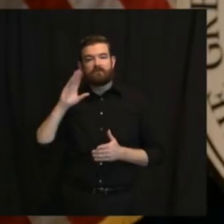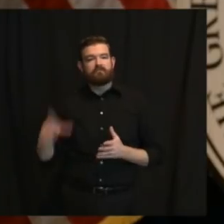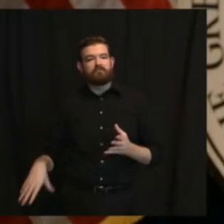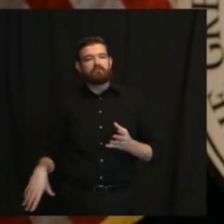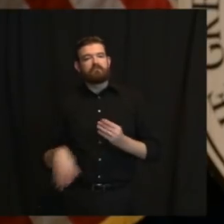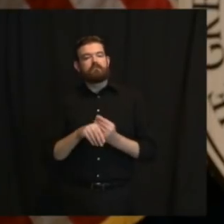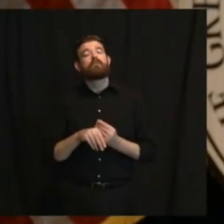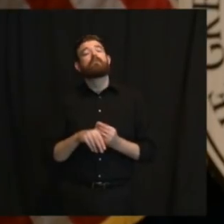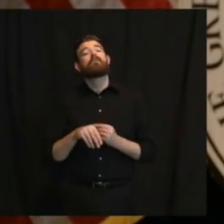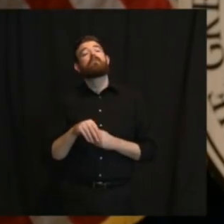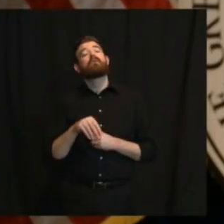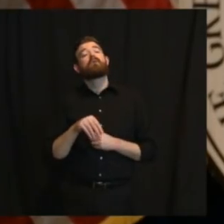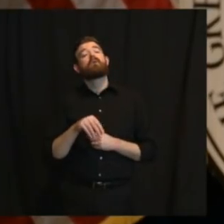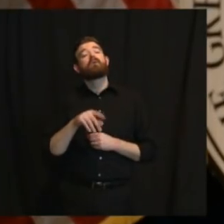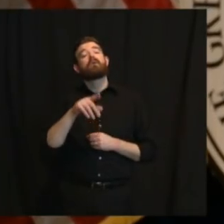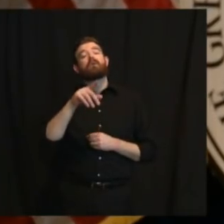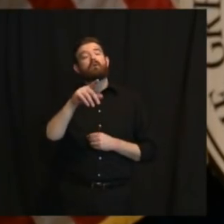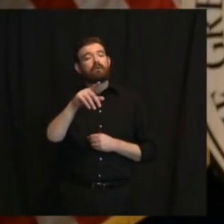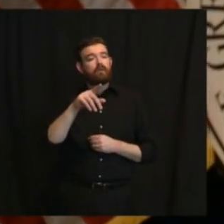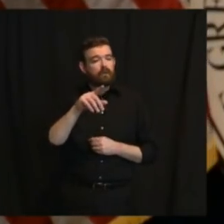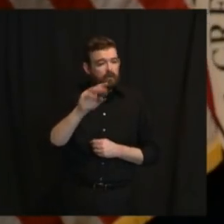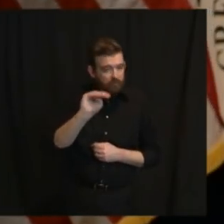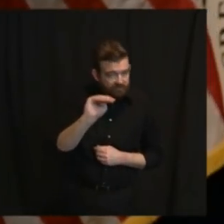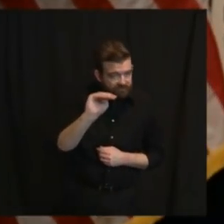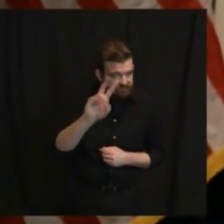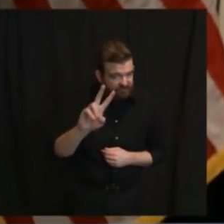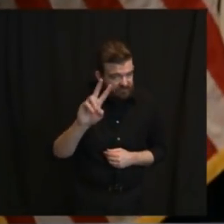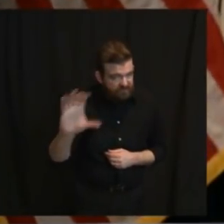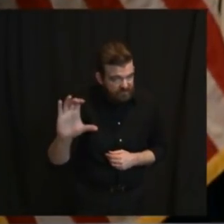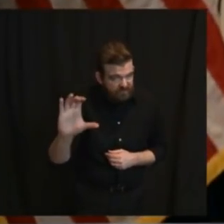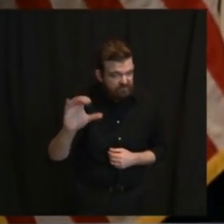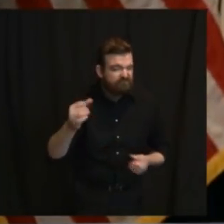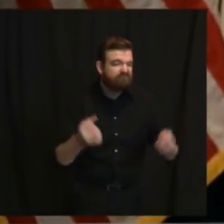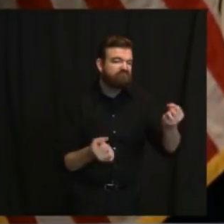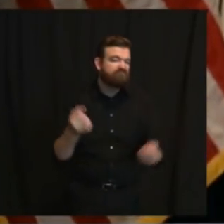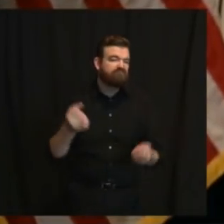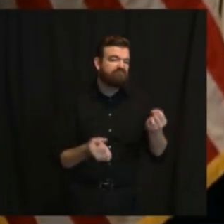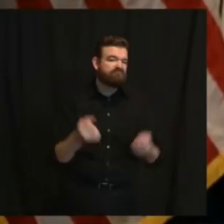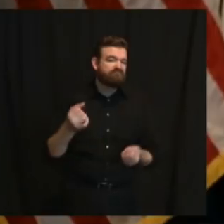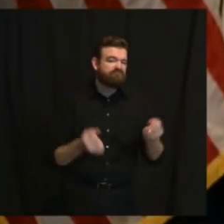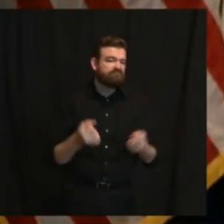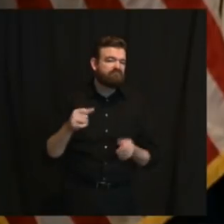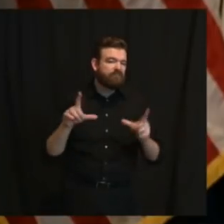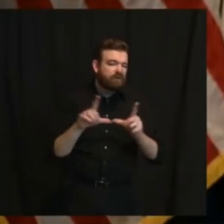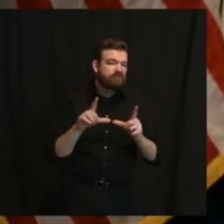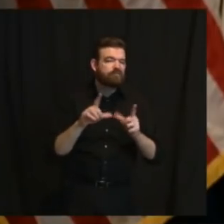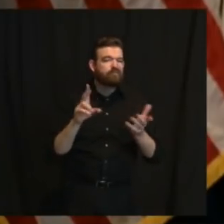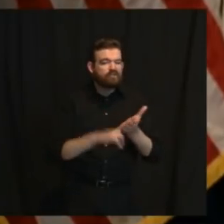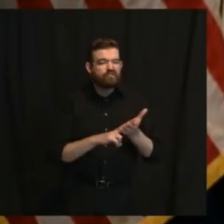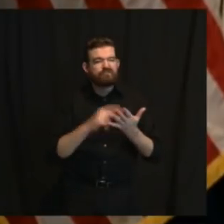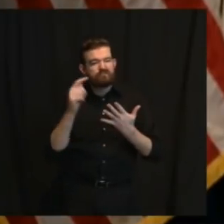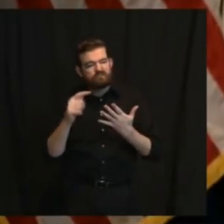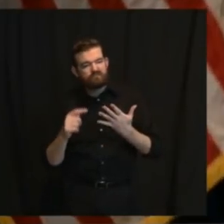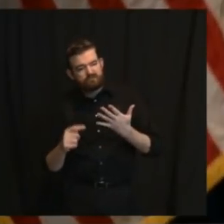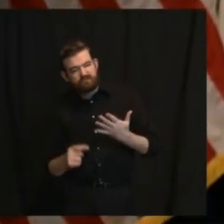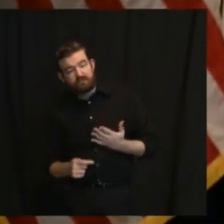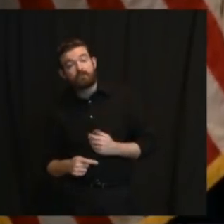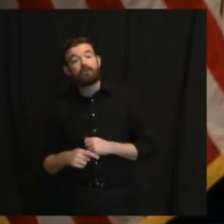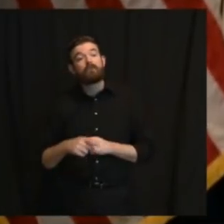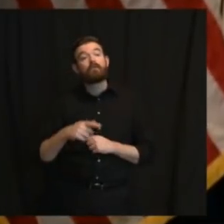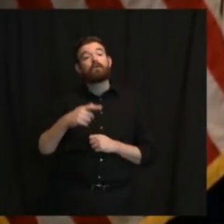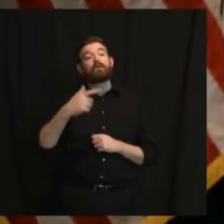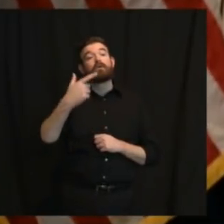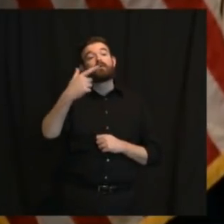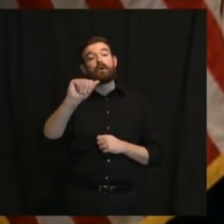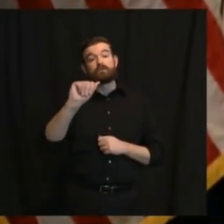Vehicles Commission, Sue Fulton, has weighed in with the following answer to your last question. Georgia and Wisconsin are letting teenagers drive without a